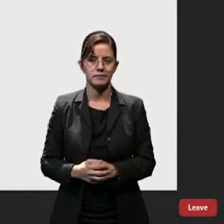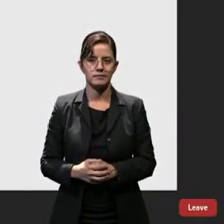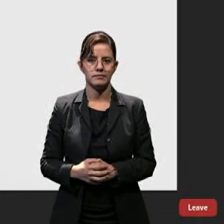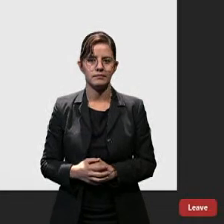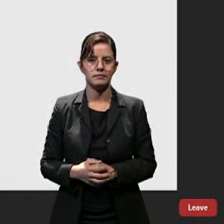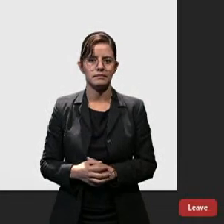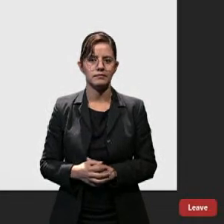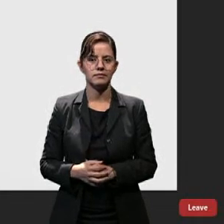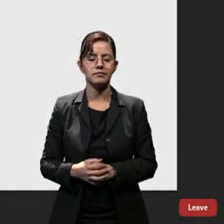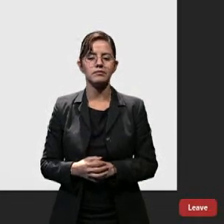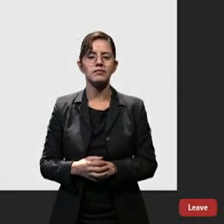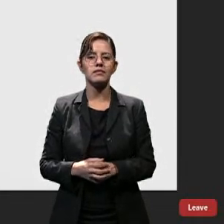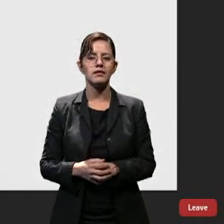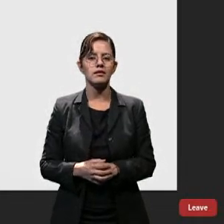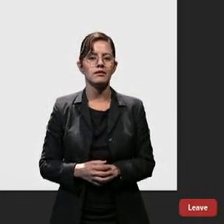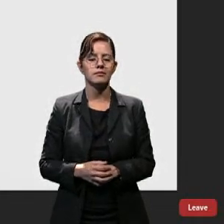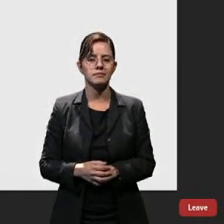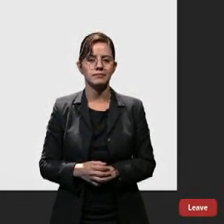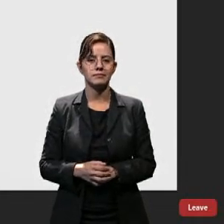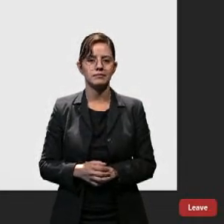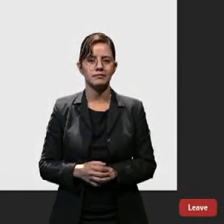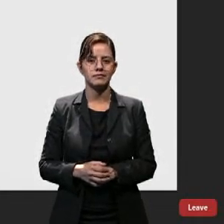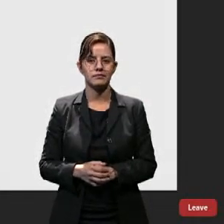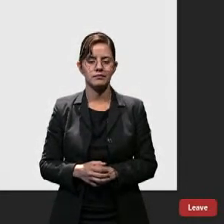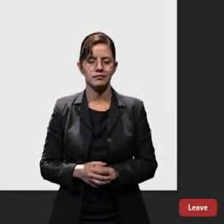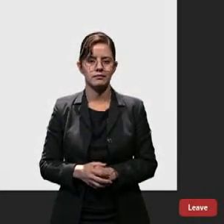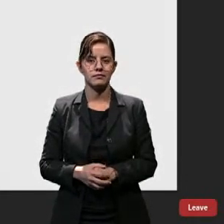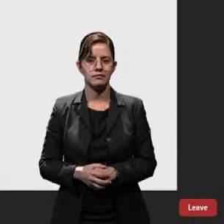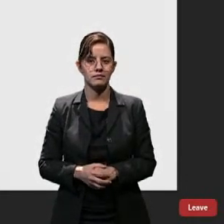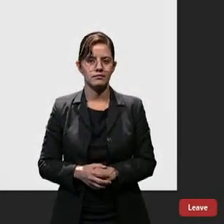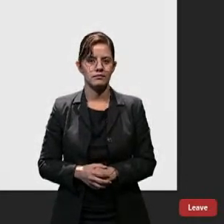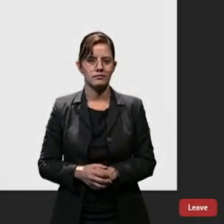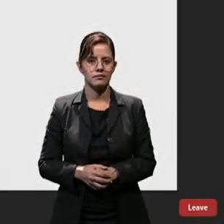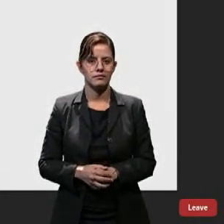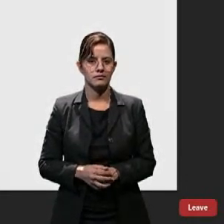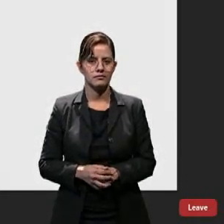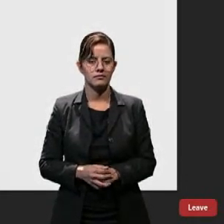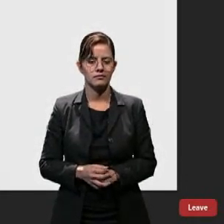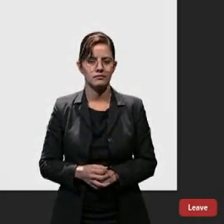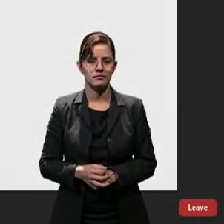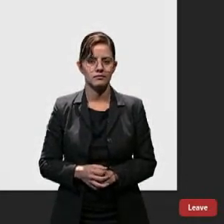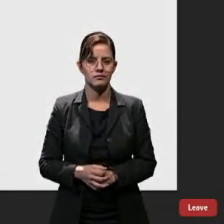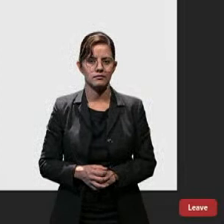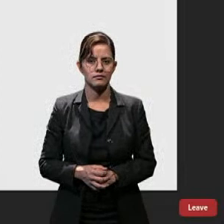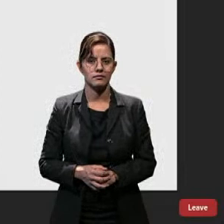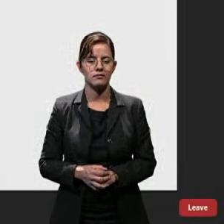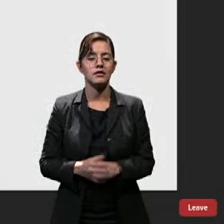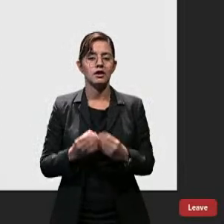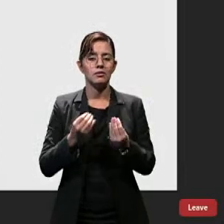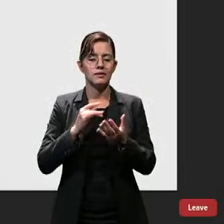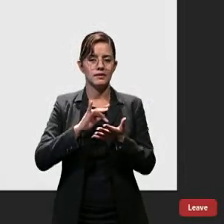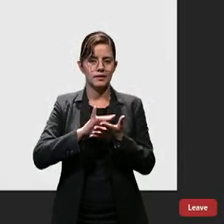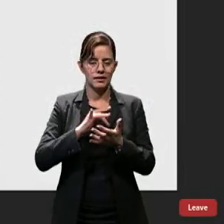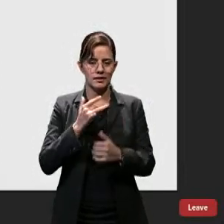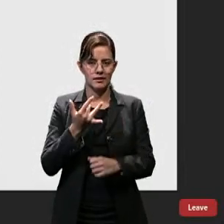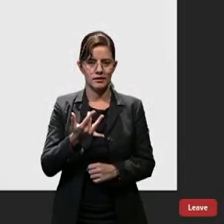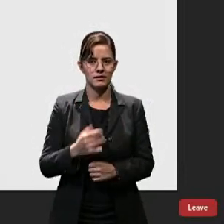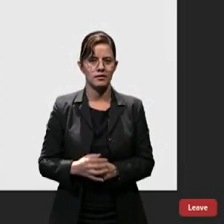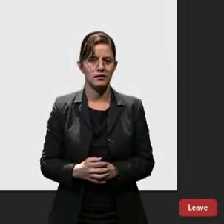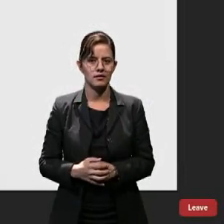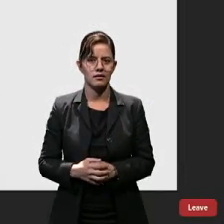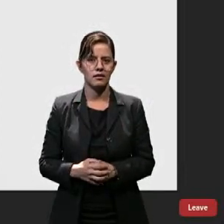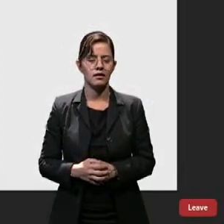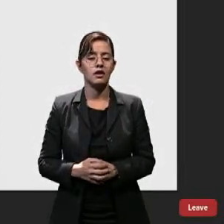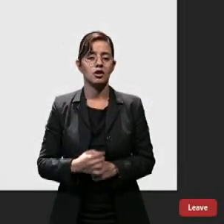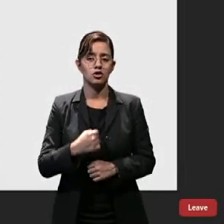Welcome. Thank you for joining us. Thank you so much. I have been having some internet connection